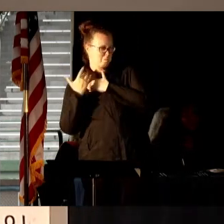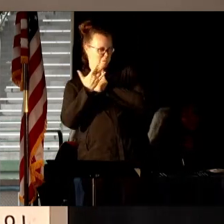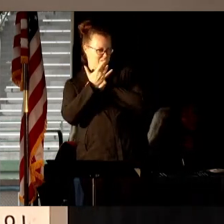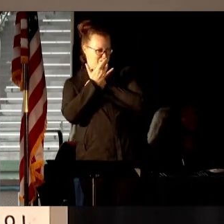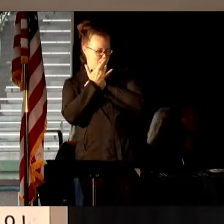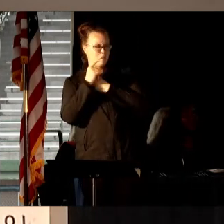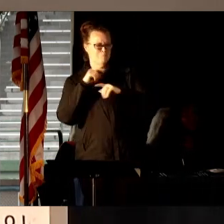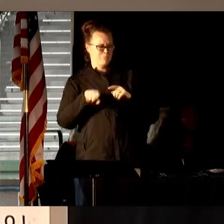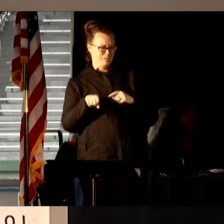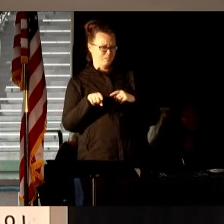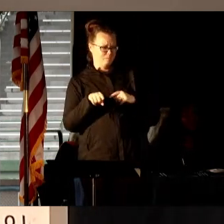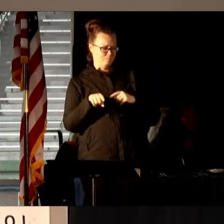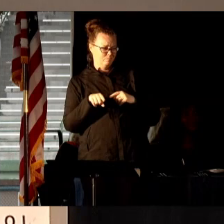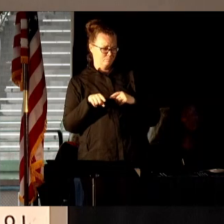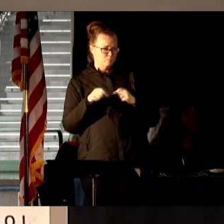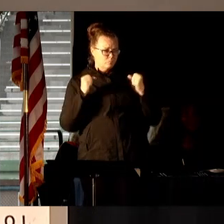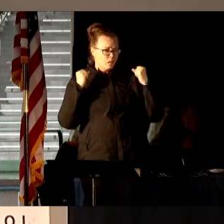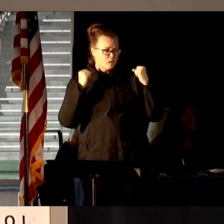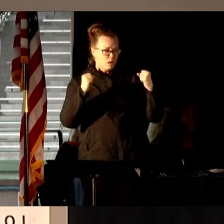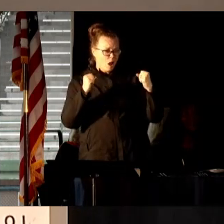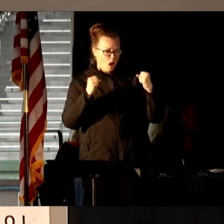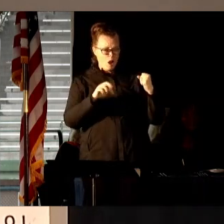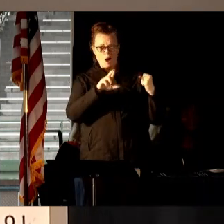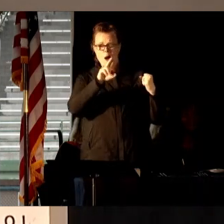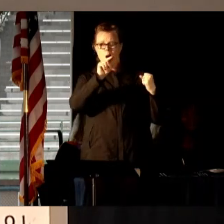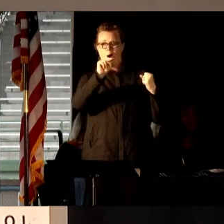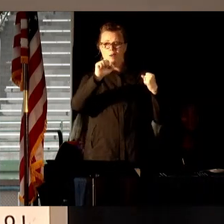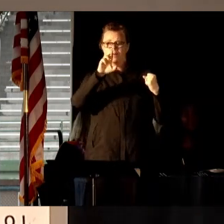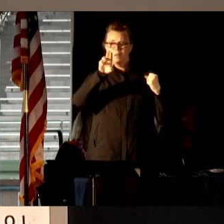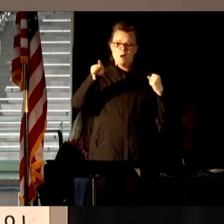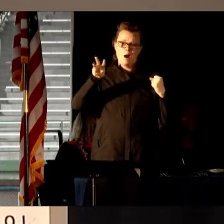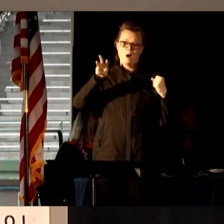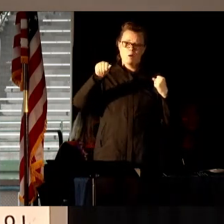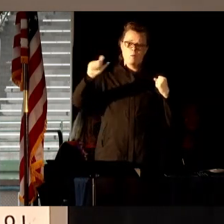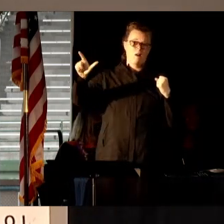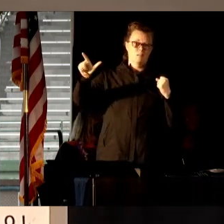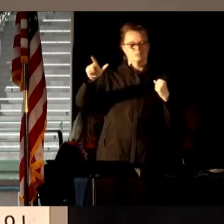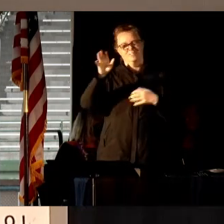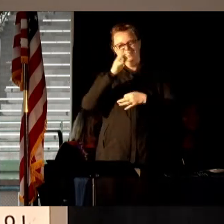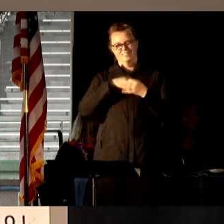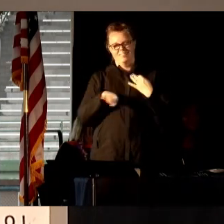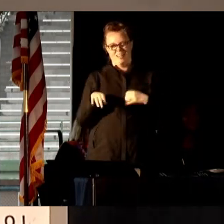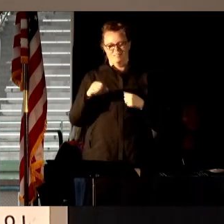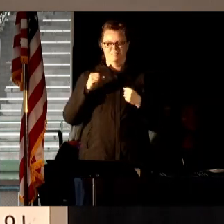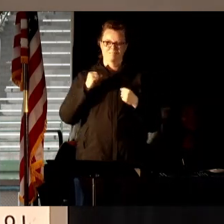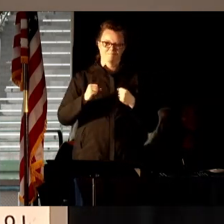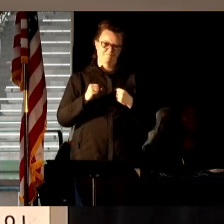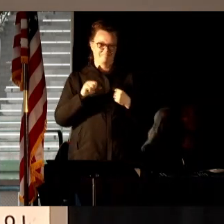Joaquin Narwhal has the same ring to it as Joaquin Phoenix.